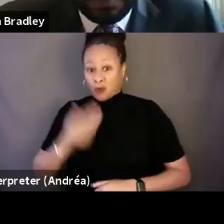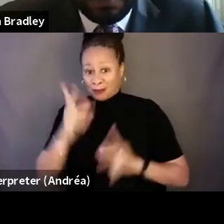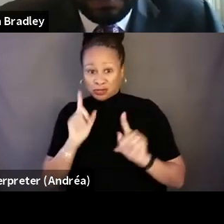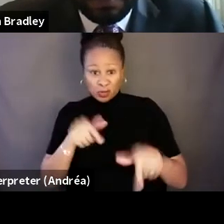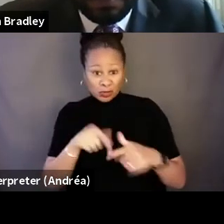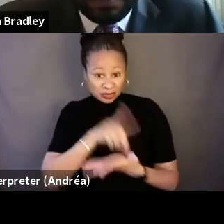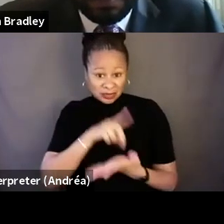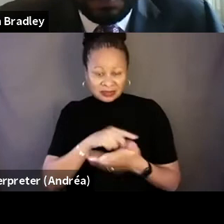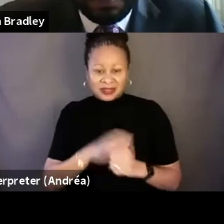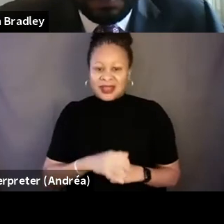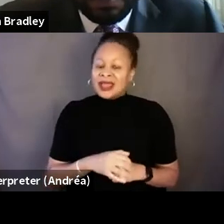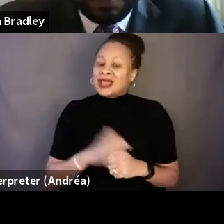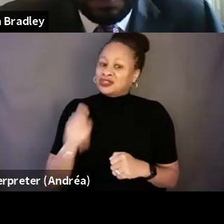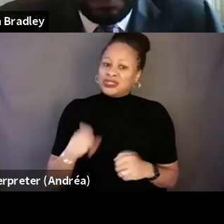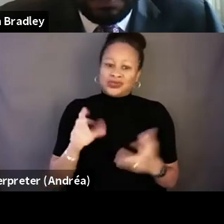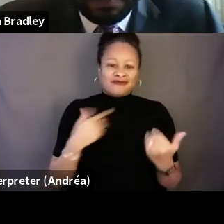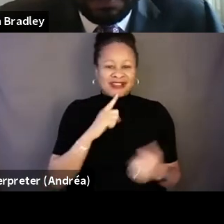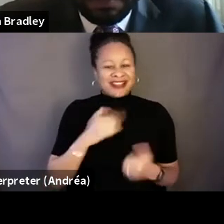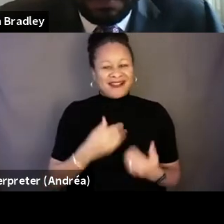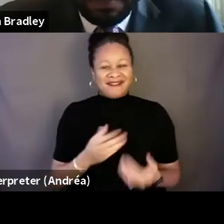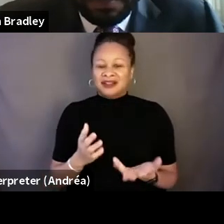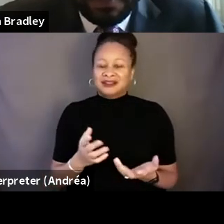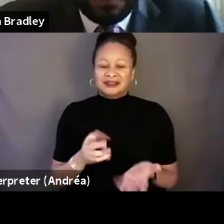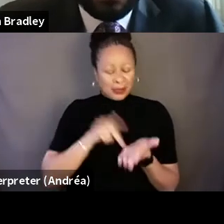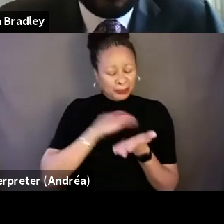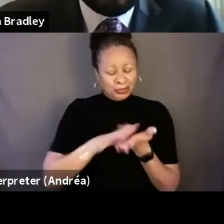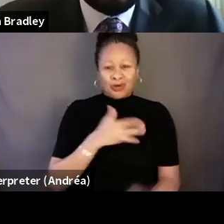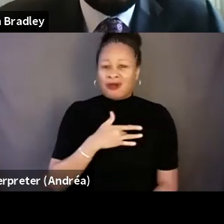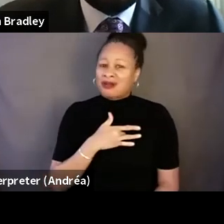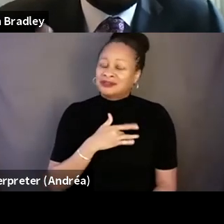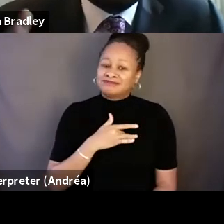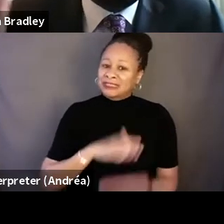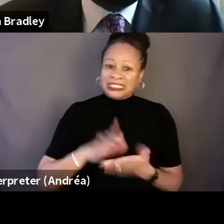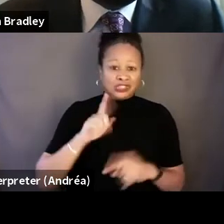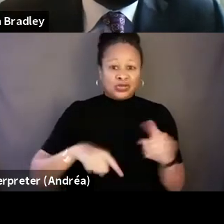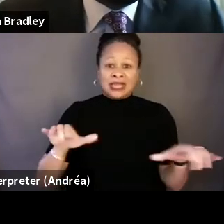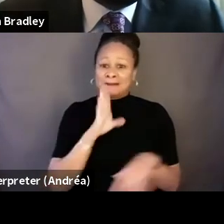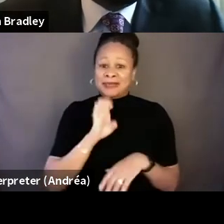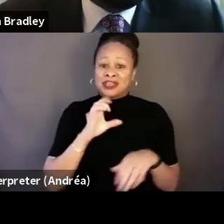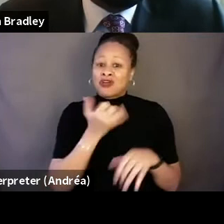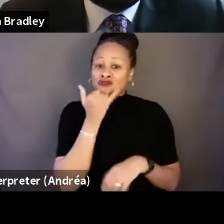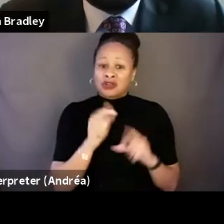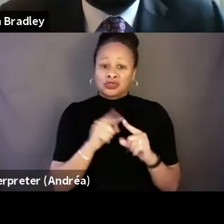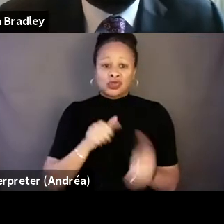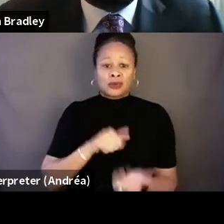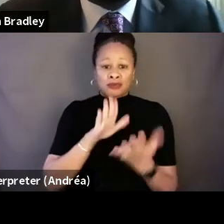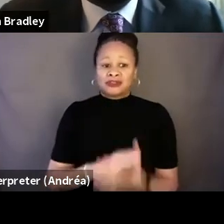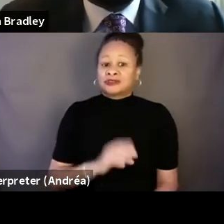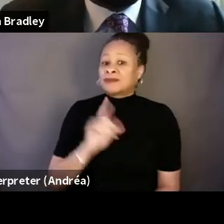going at it with a pure, clean heart, and you really could do no wrong with your approach. If I could add to that, I would just